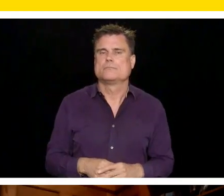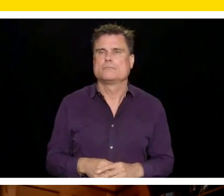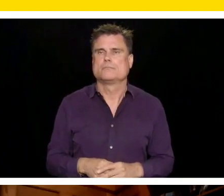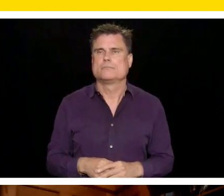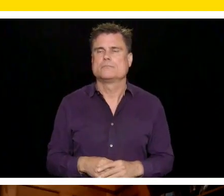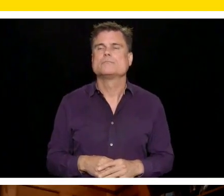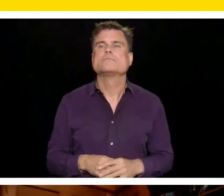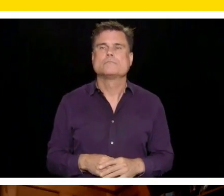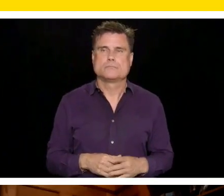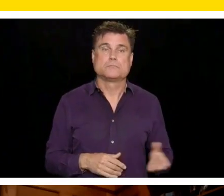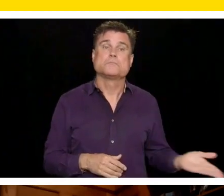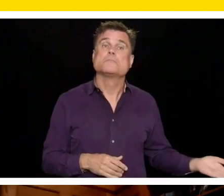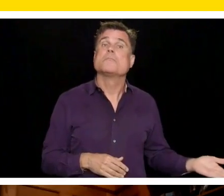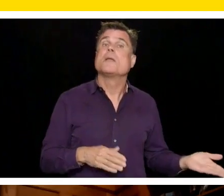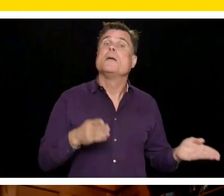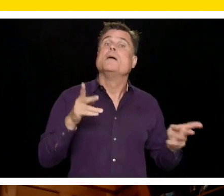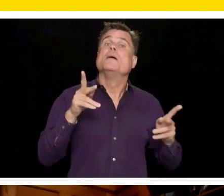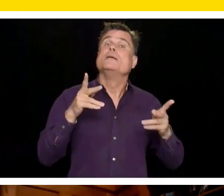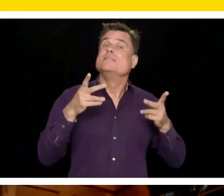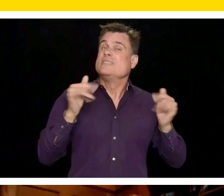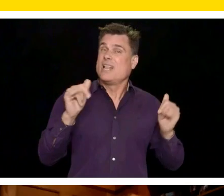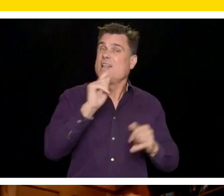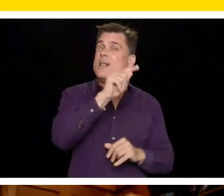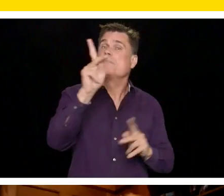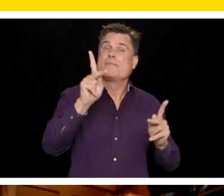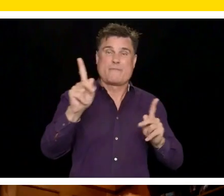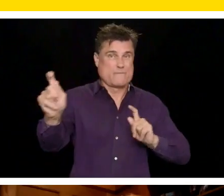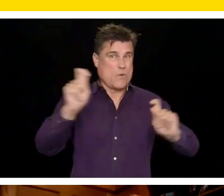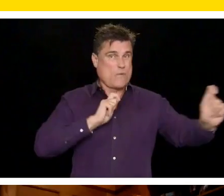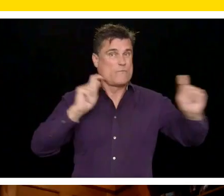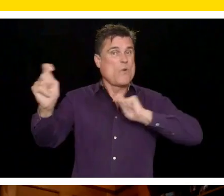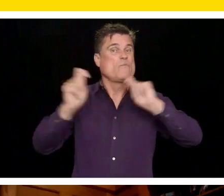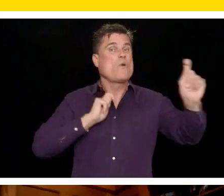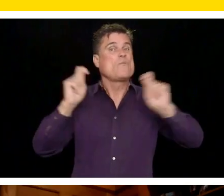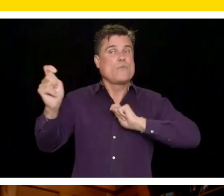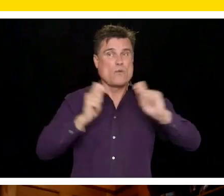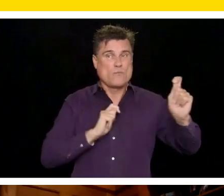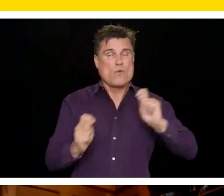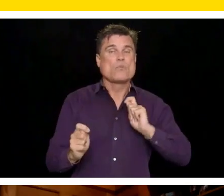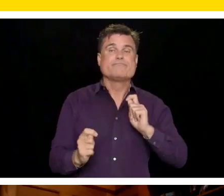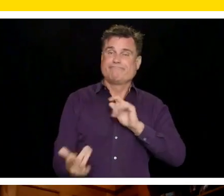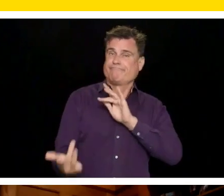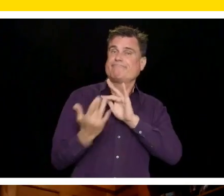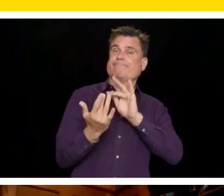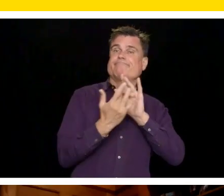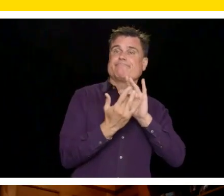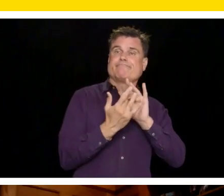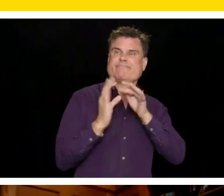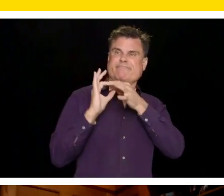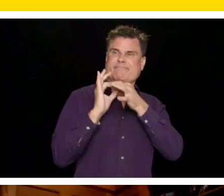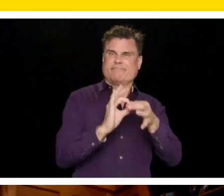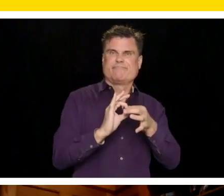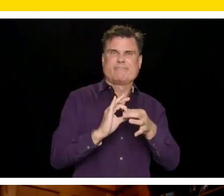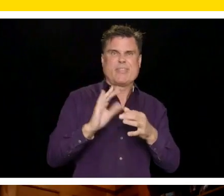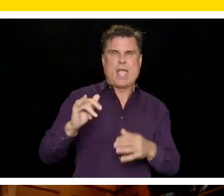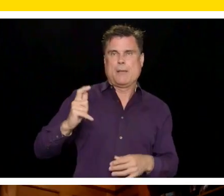daily, and in our advocacy with both the federal and provincial government, we're working on behalf of both those small